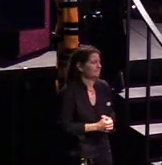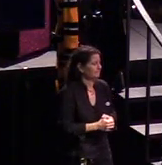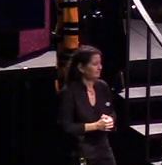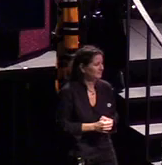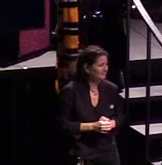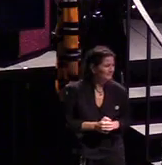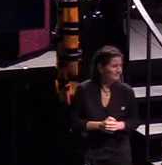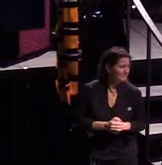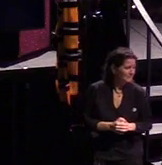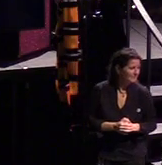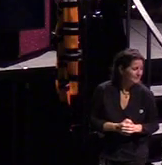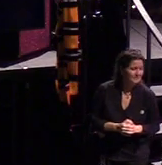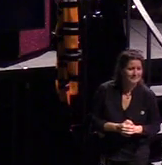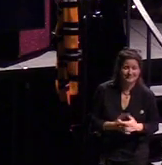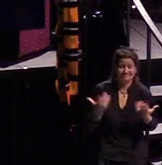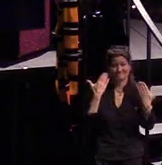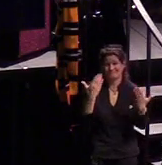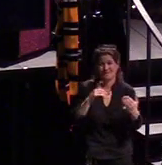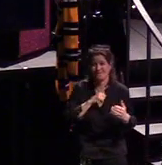wish we were talking about Peter